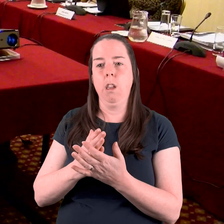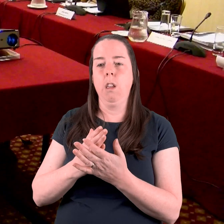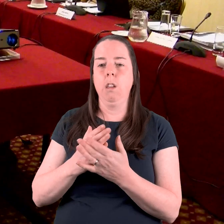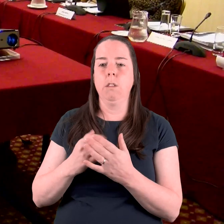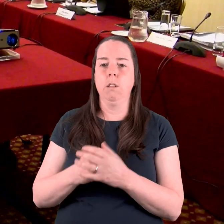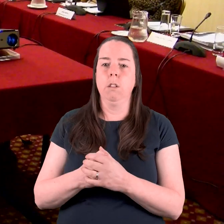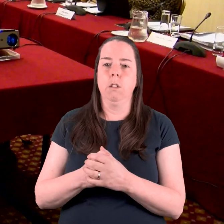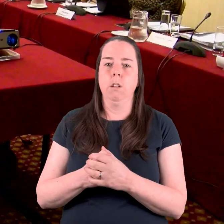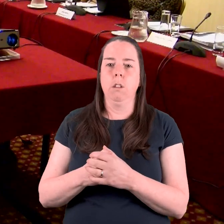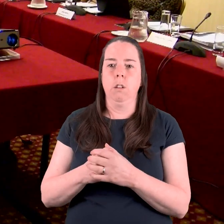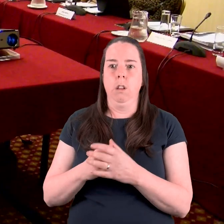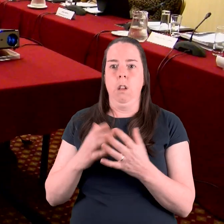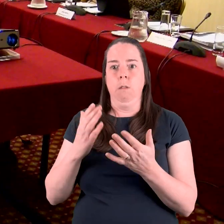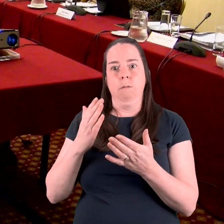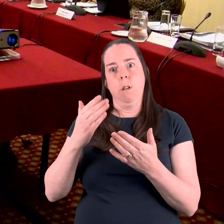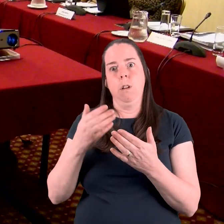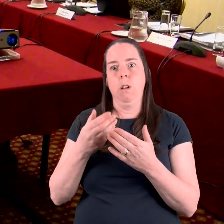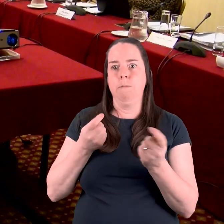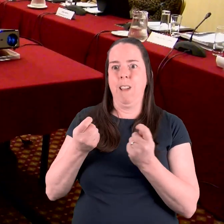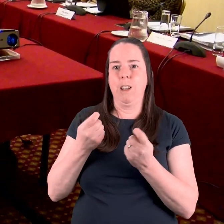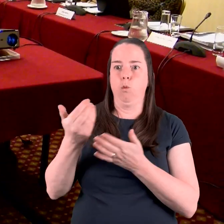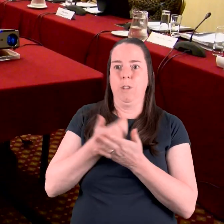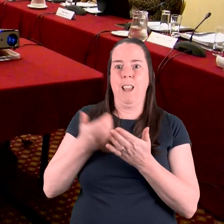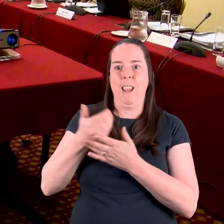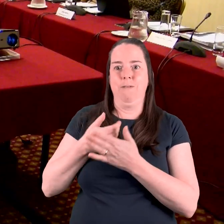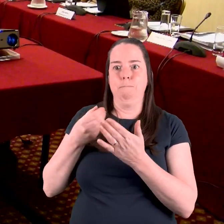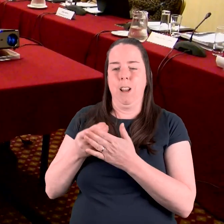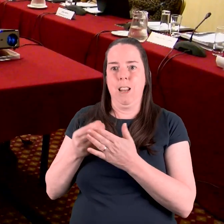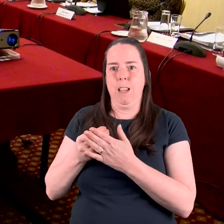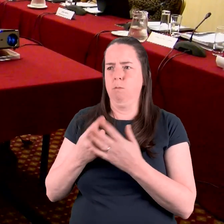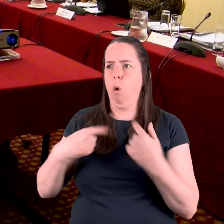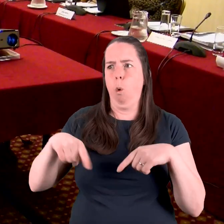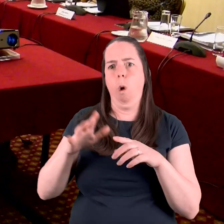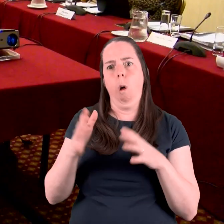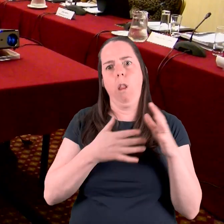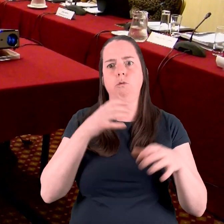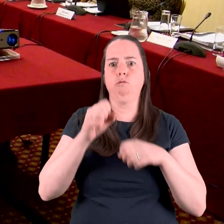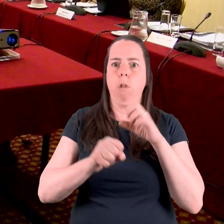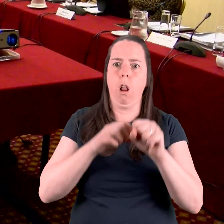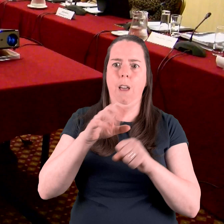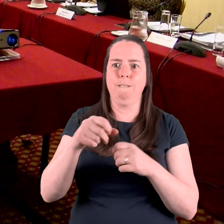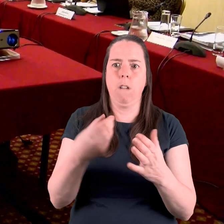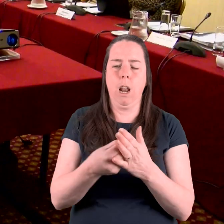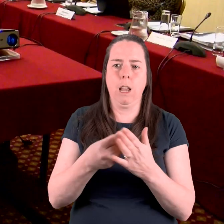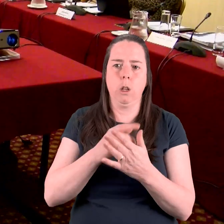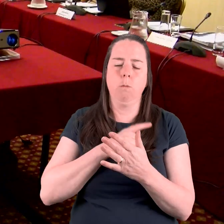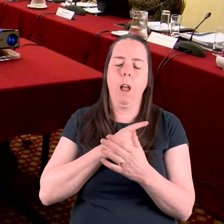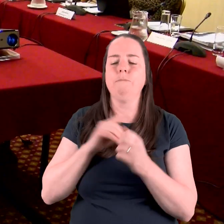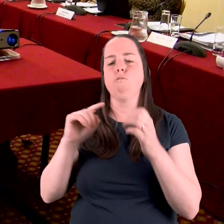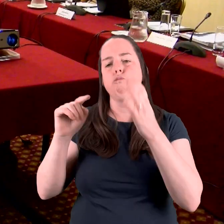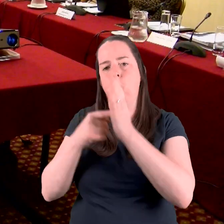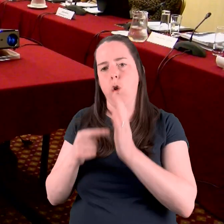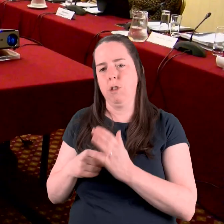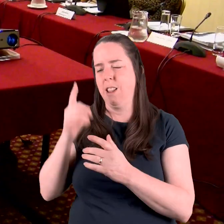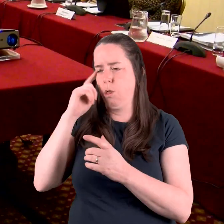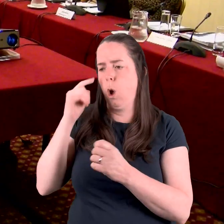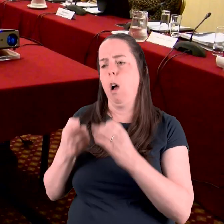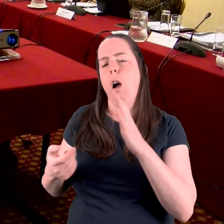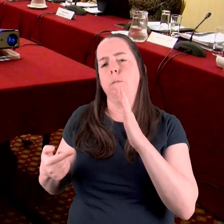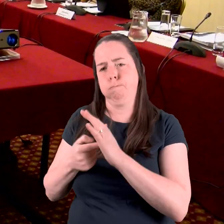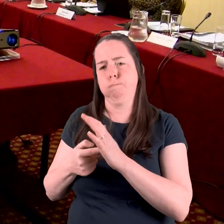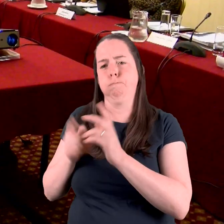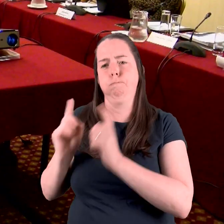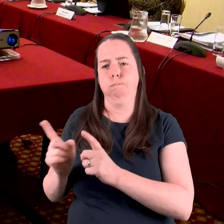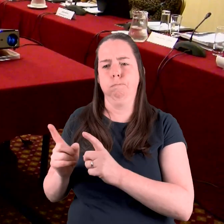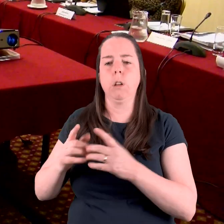We did actually, against all the odds, manage to save this money for this, even though we are all struggling financially, because